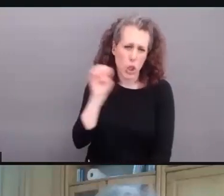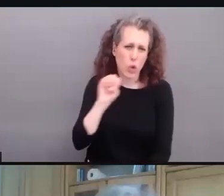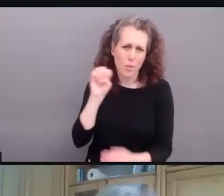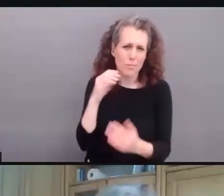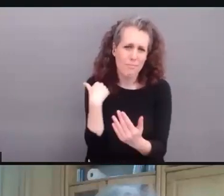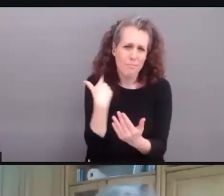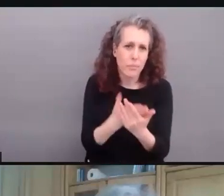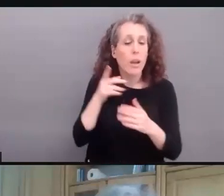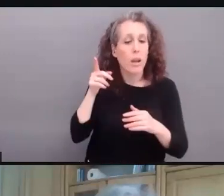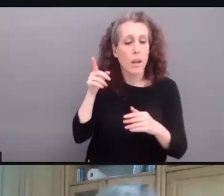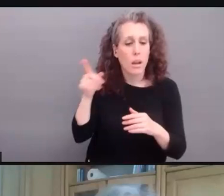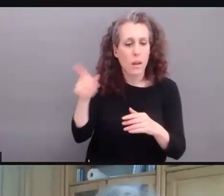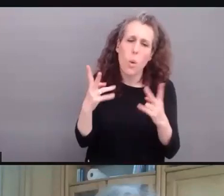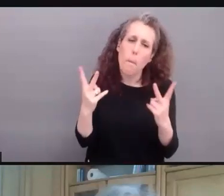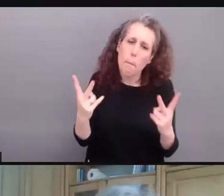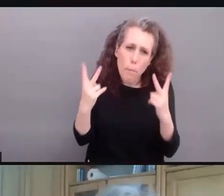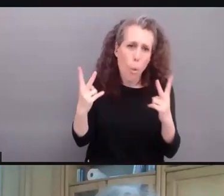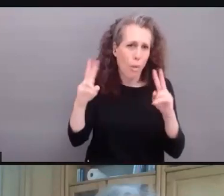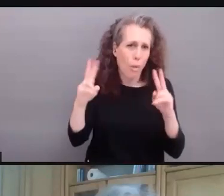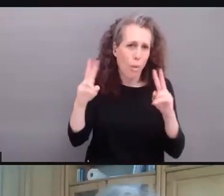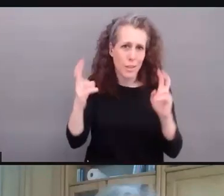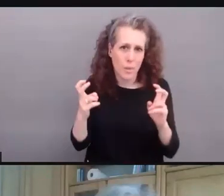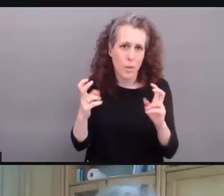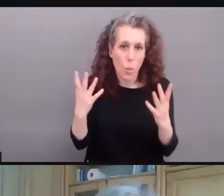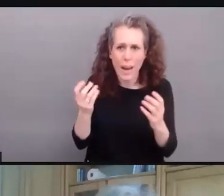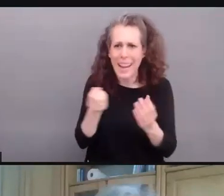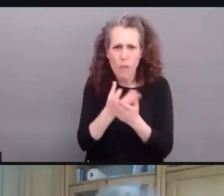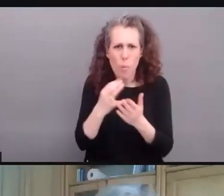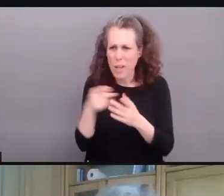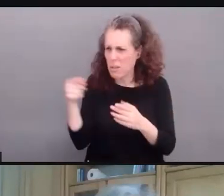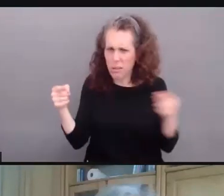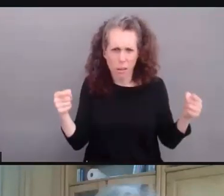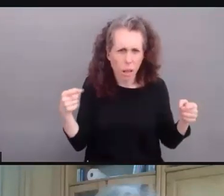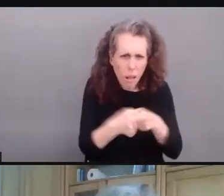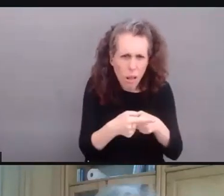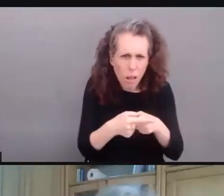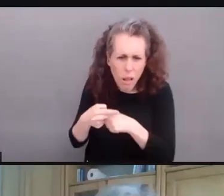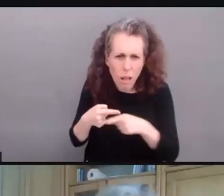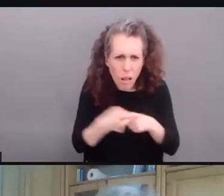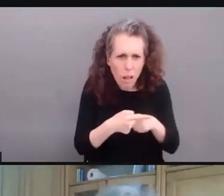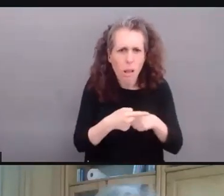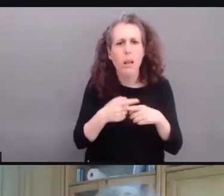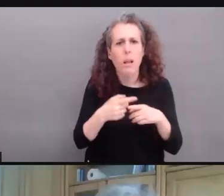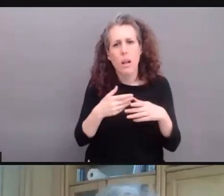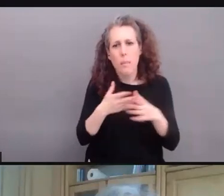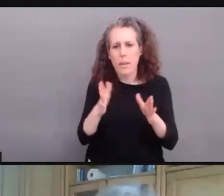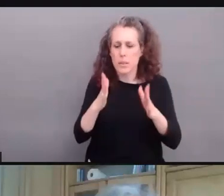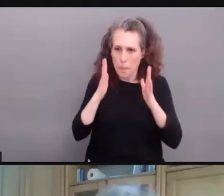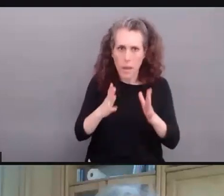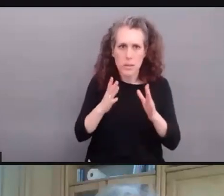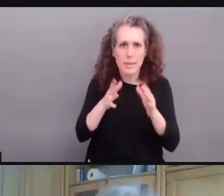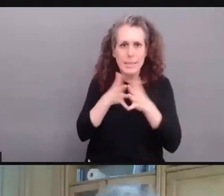are some important subjects as contrast information and the requirements for obstacle-free routes for